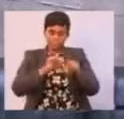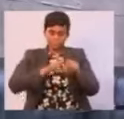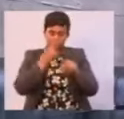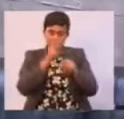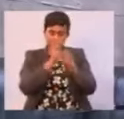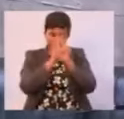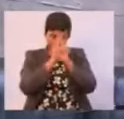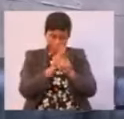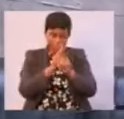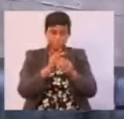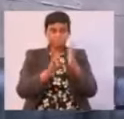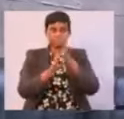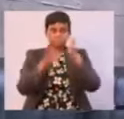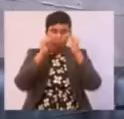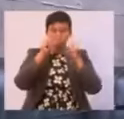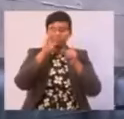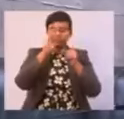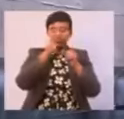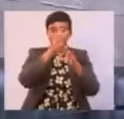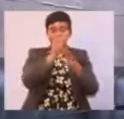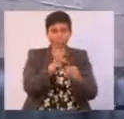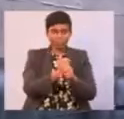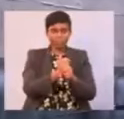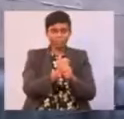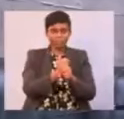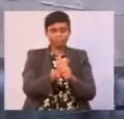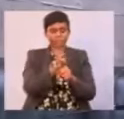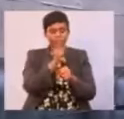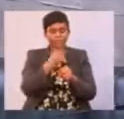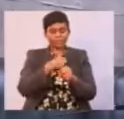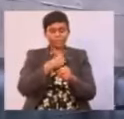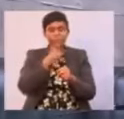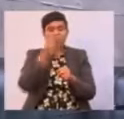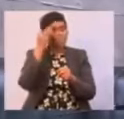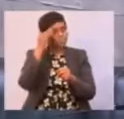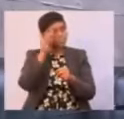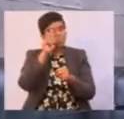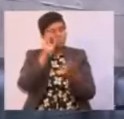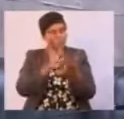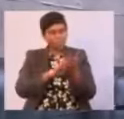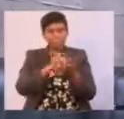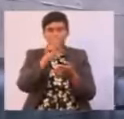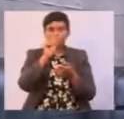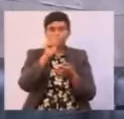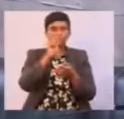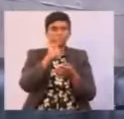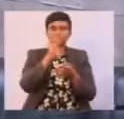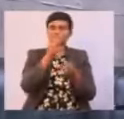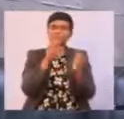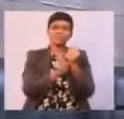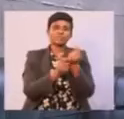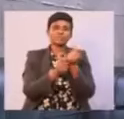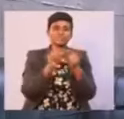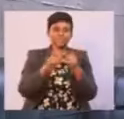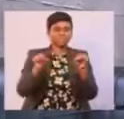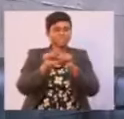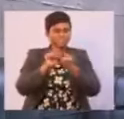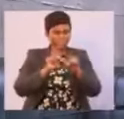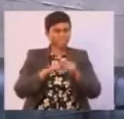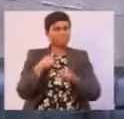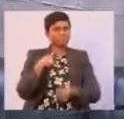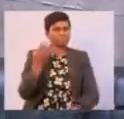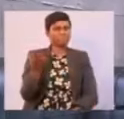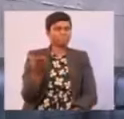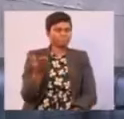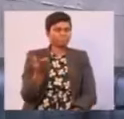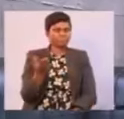mother, receiving that, I don't know if it was 1,000 metric tons of maize. But at the same time,